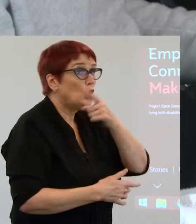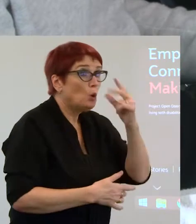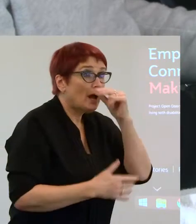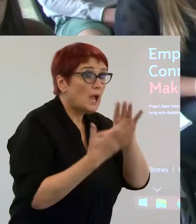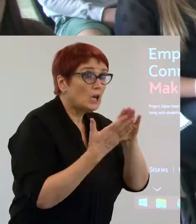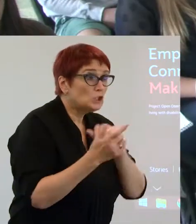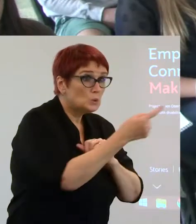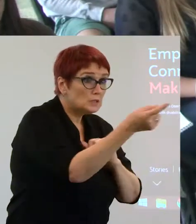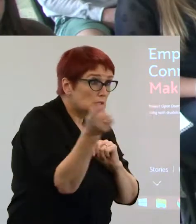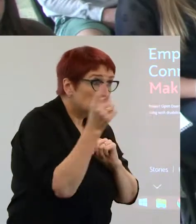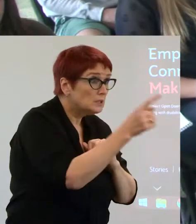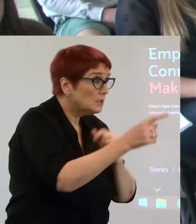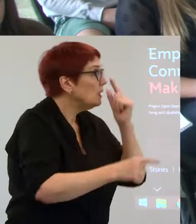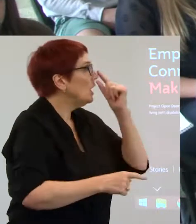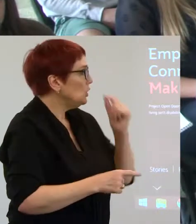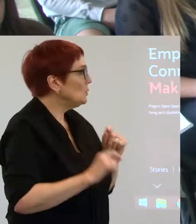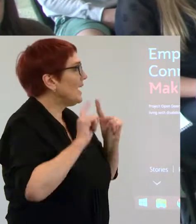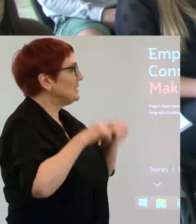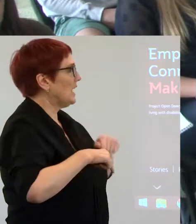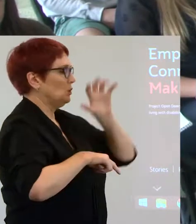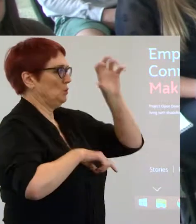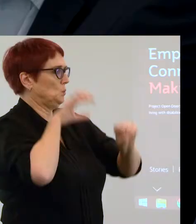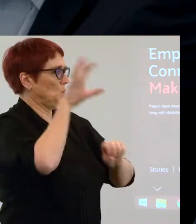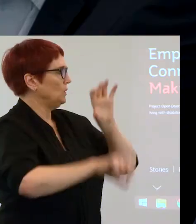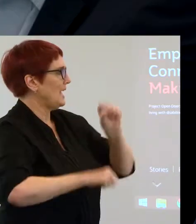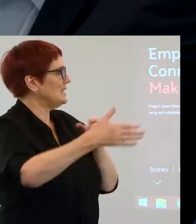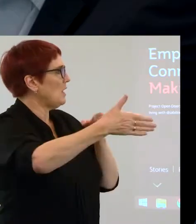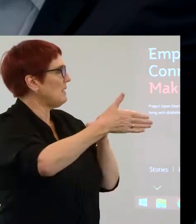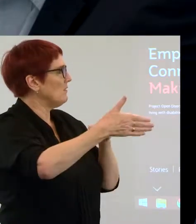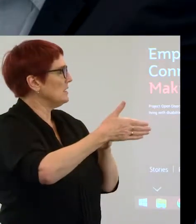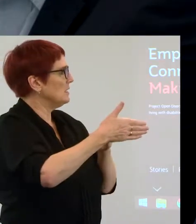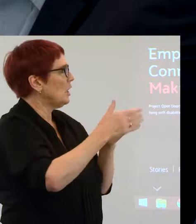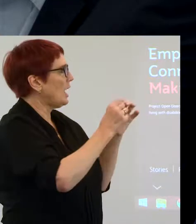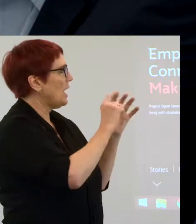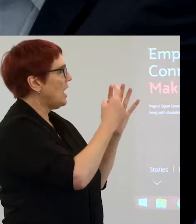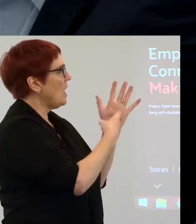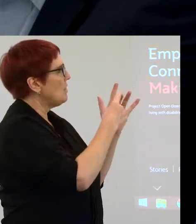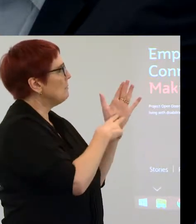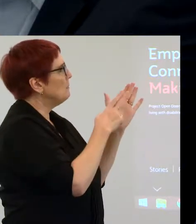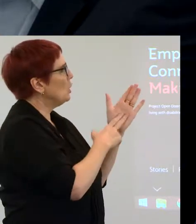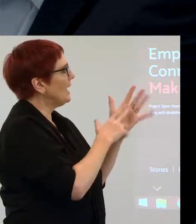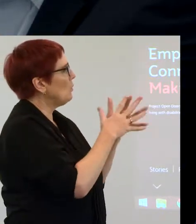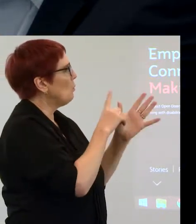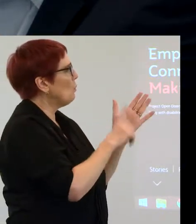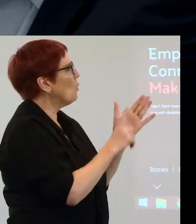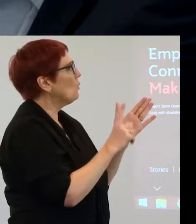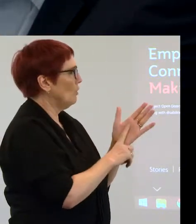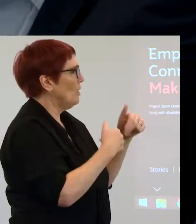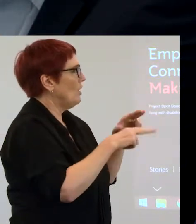students here, you can begin tearing down the Berlin Wall of the media